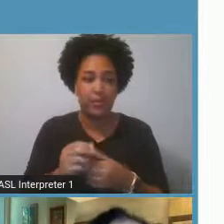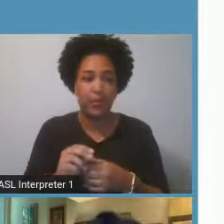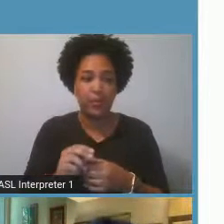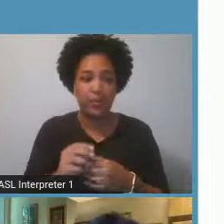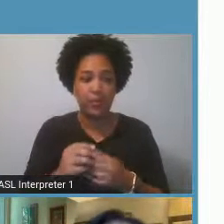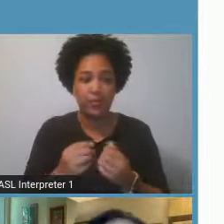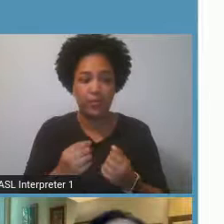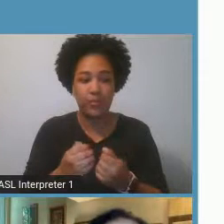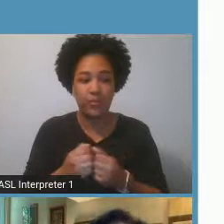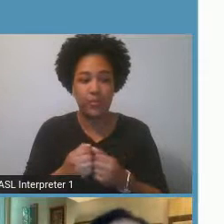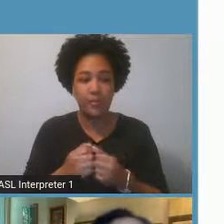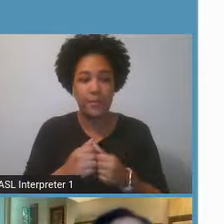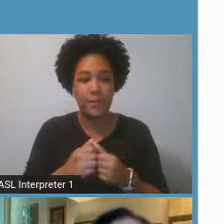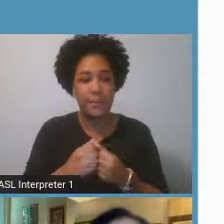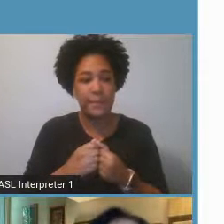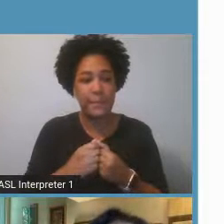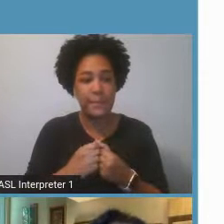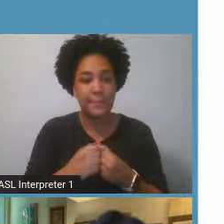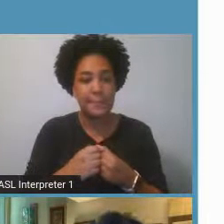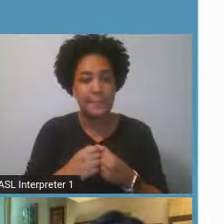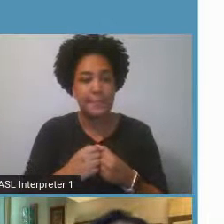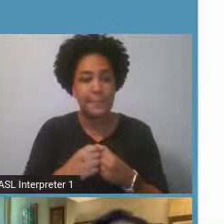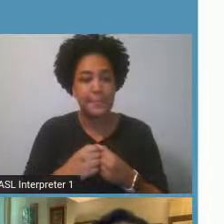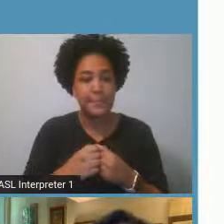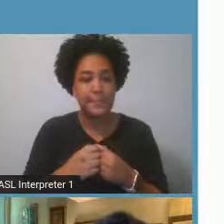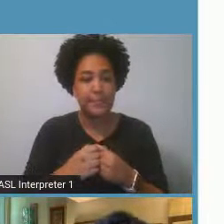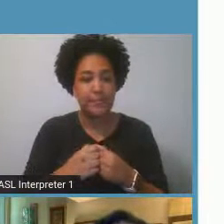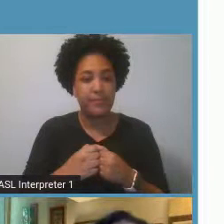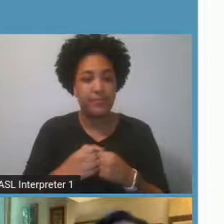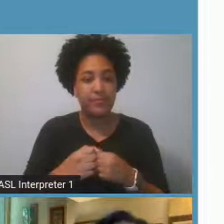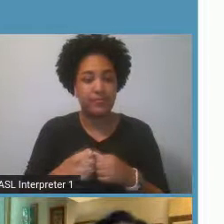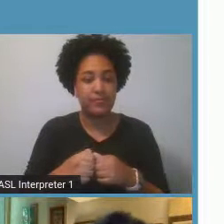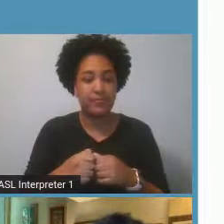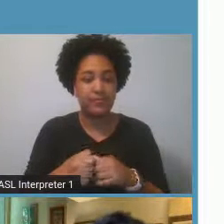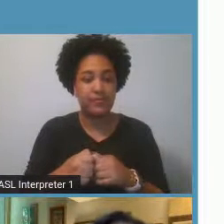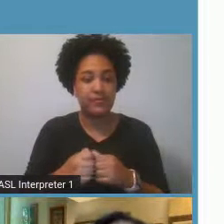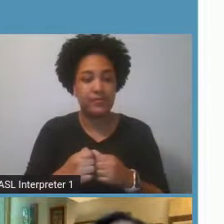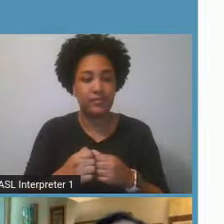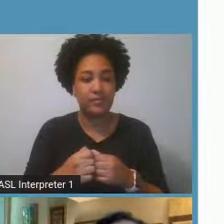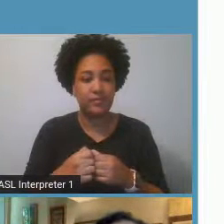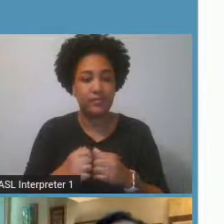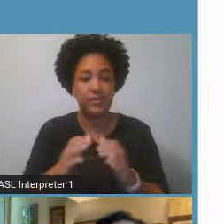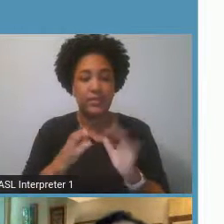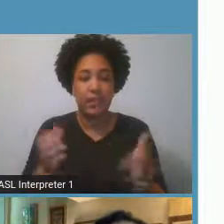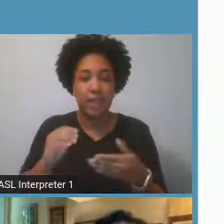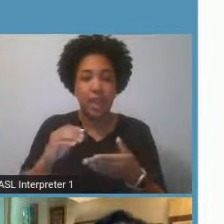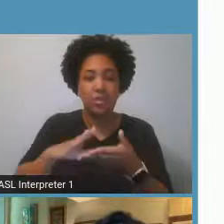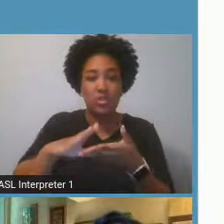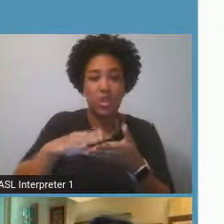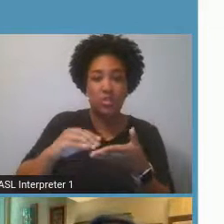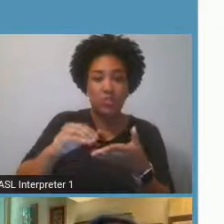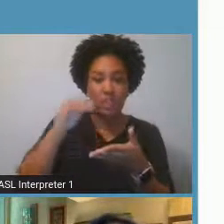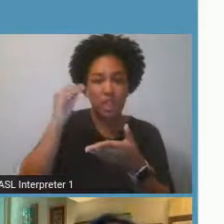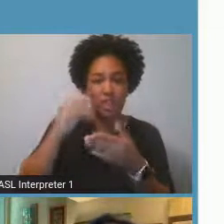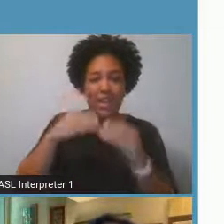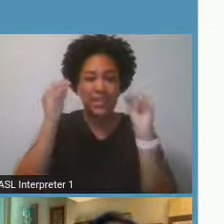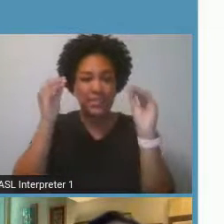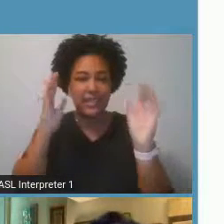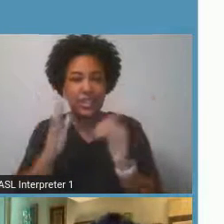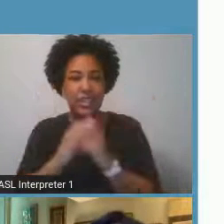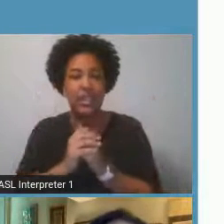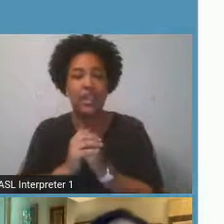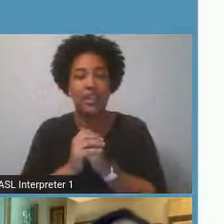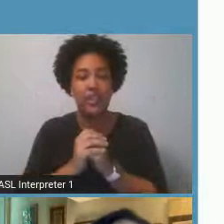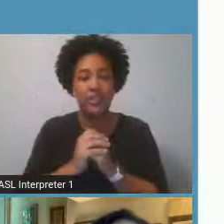It's an organic initiative that is about research and outreach and teaching. And it's sponsored by, you